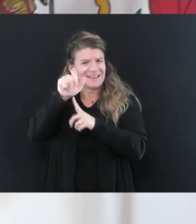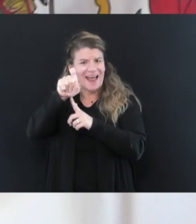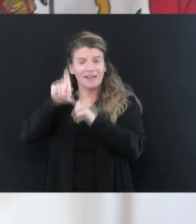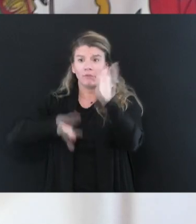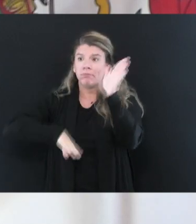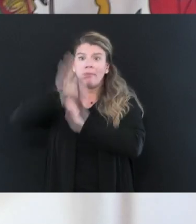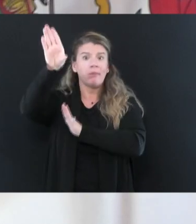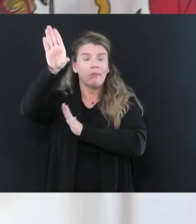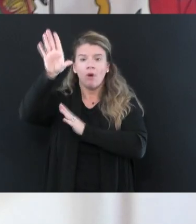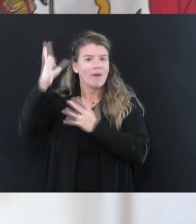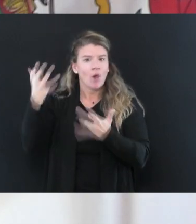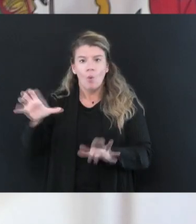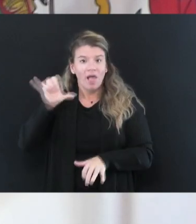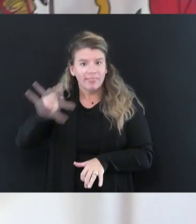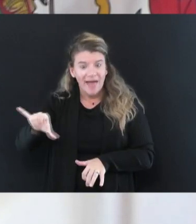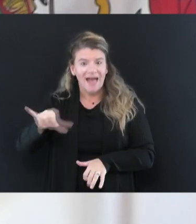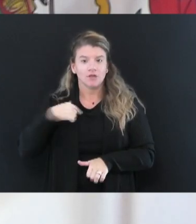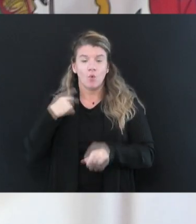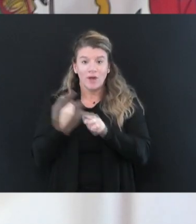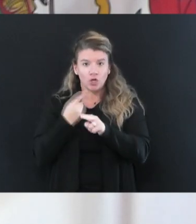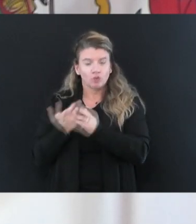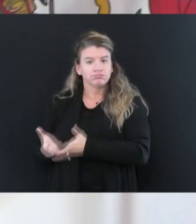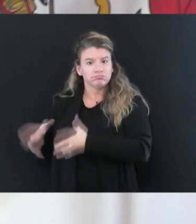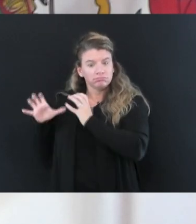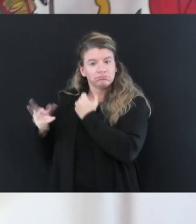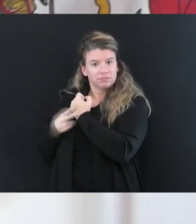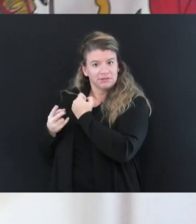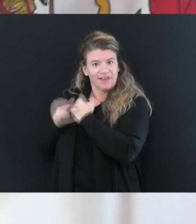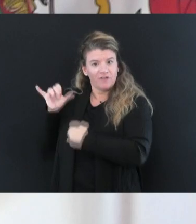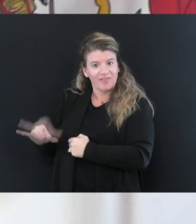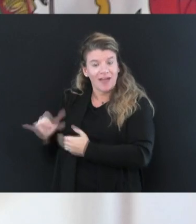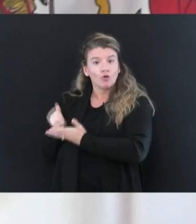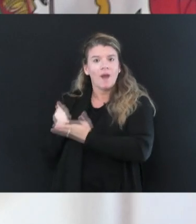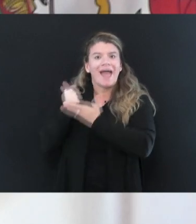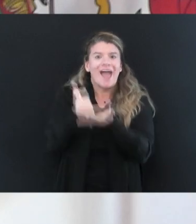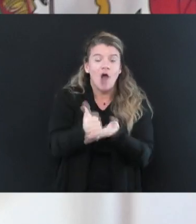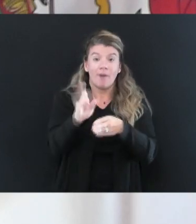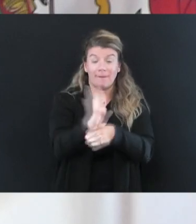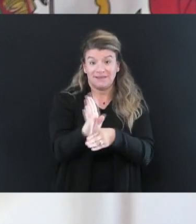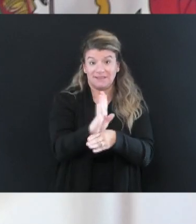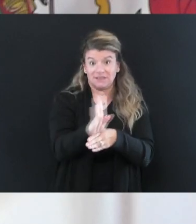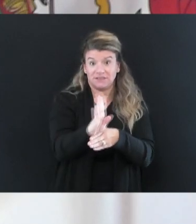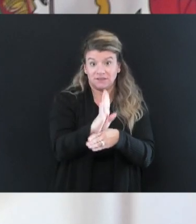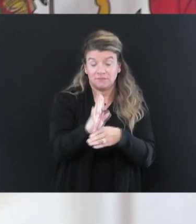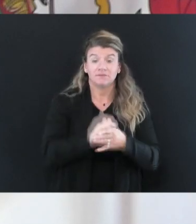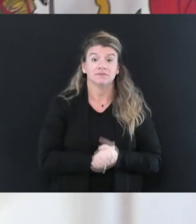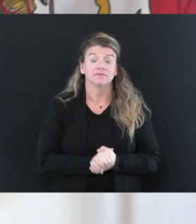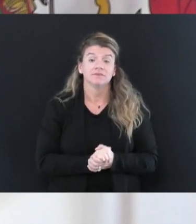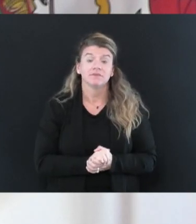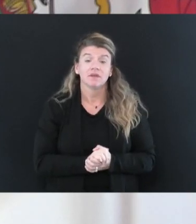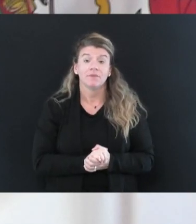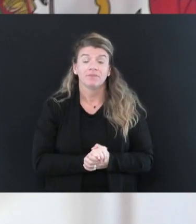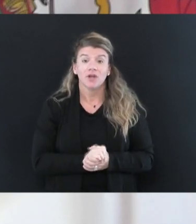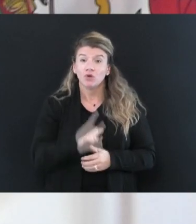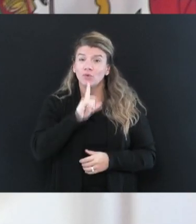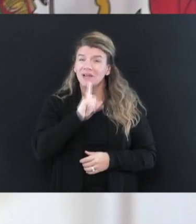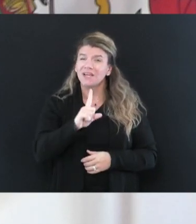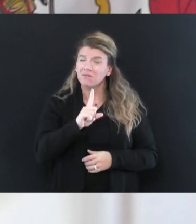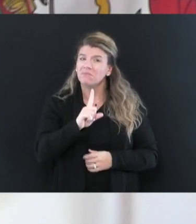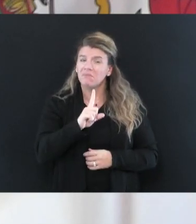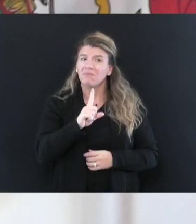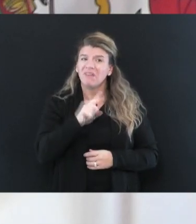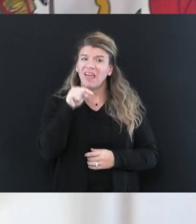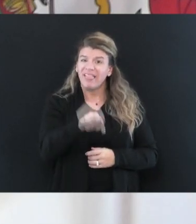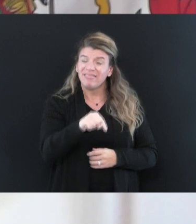incredible undue burdens on our businesses. Really, with this situation that we have here, it